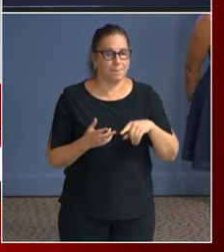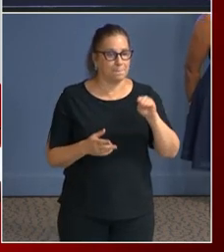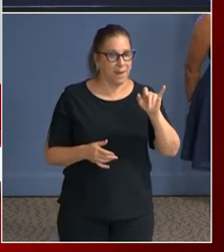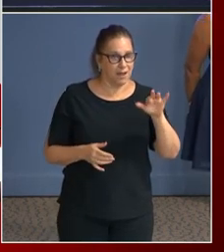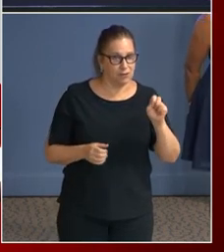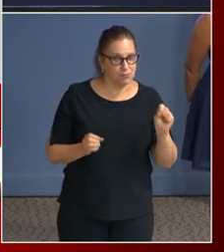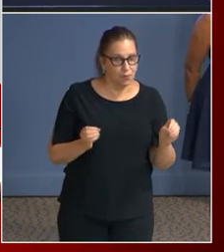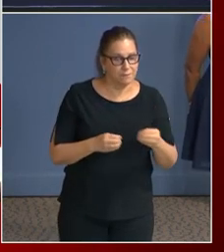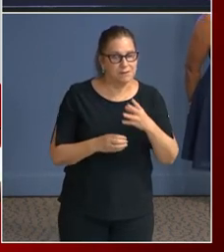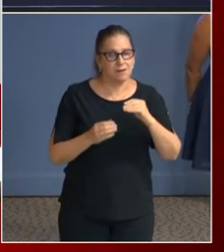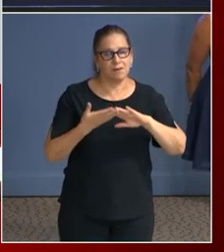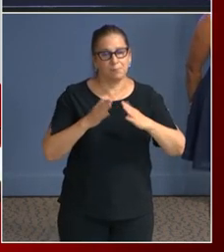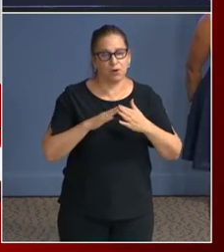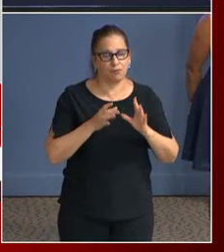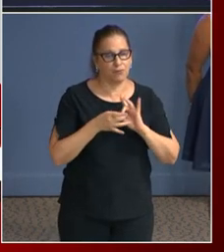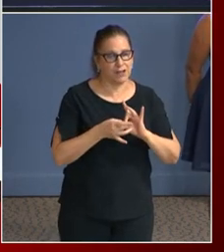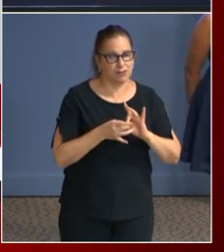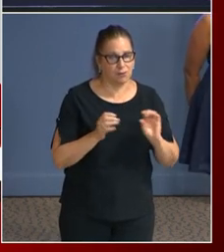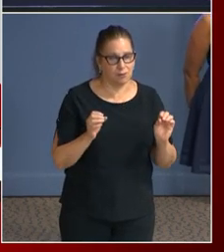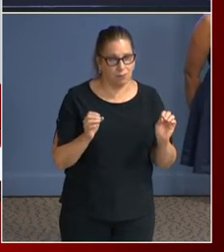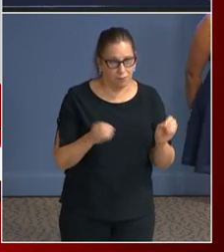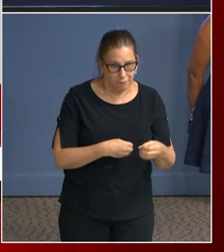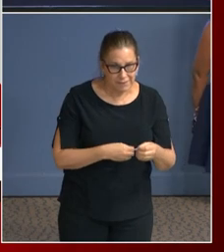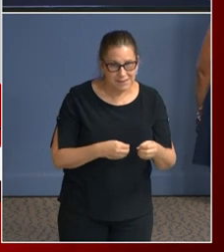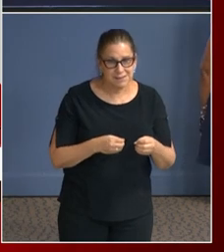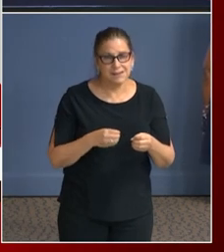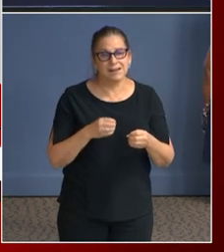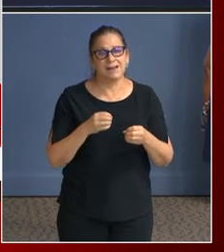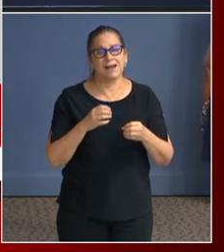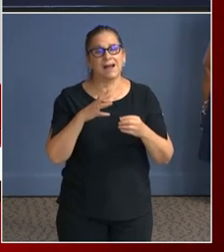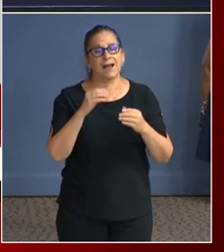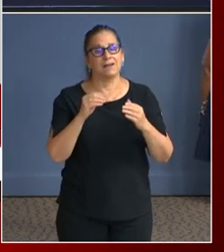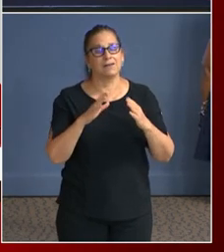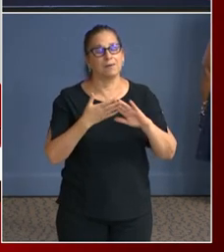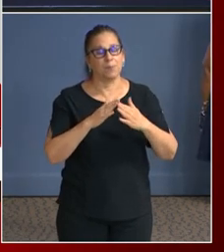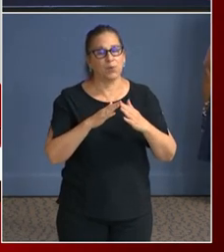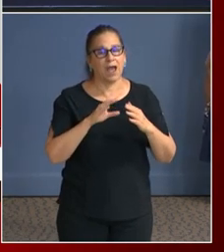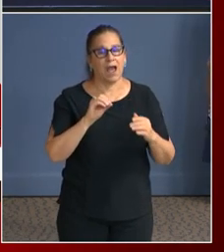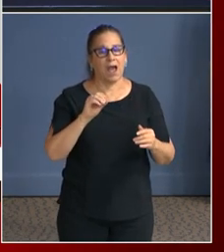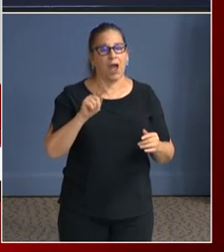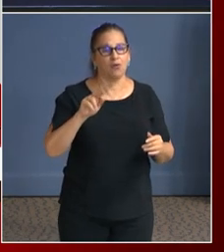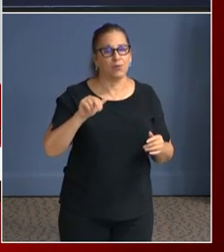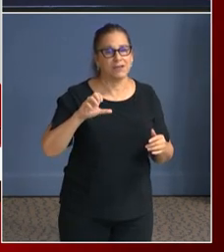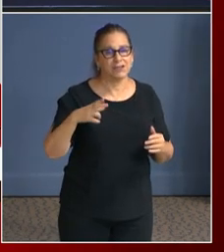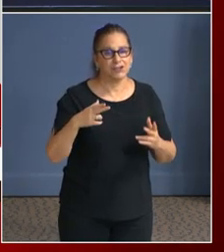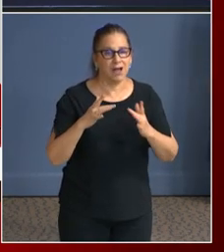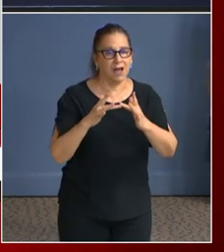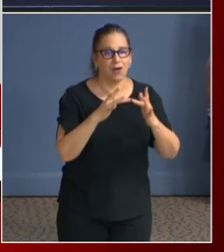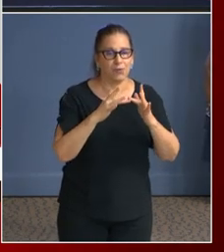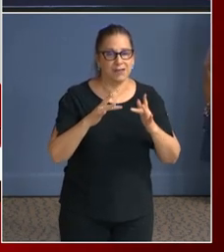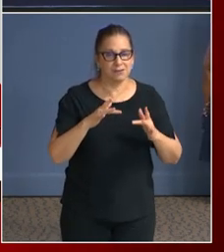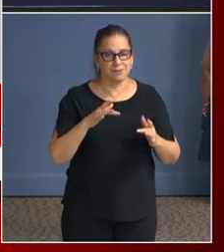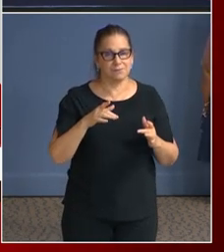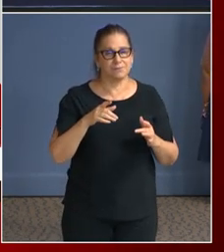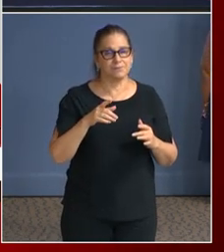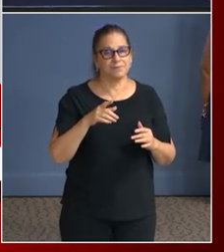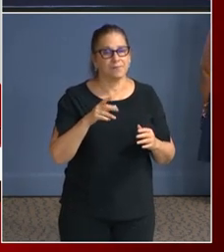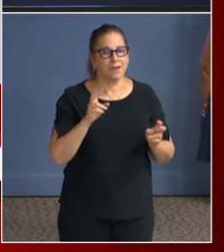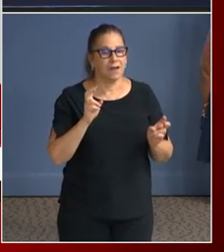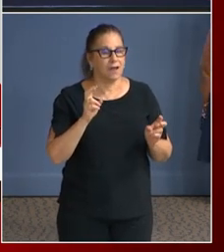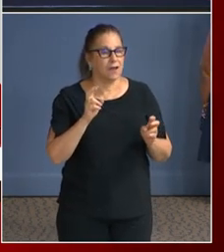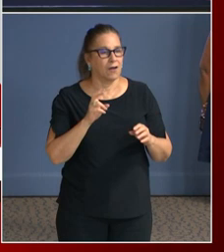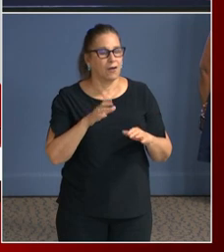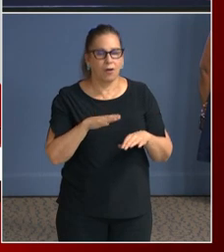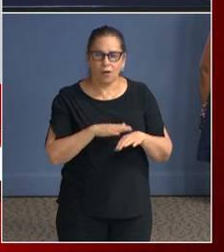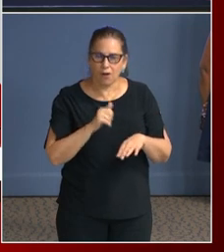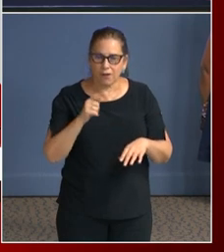and Services and a community outreach initiative called Calm the Skies. So far, we have visited